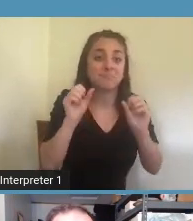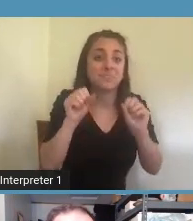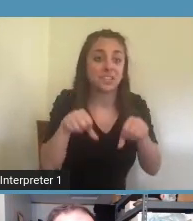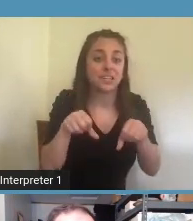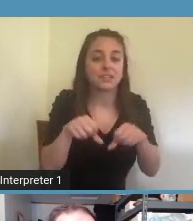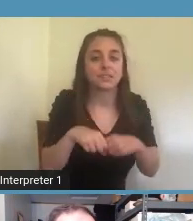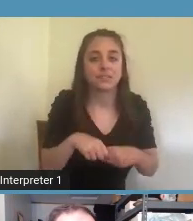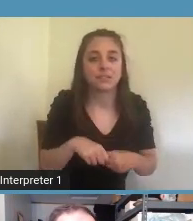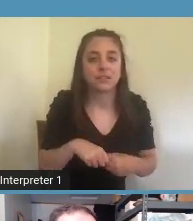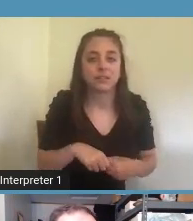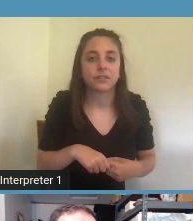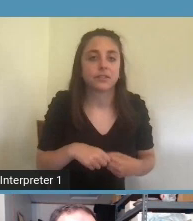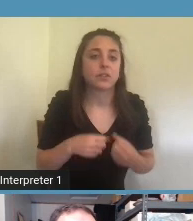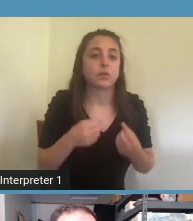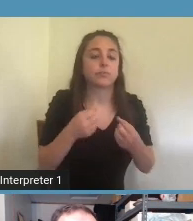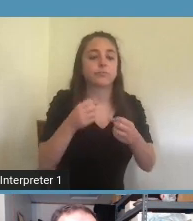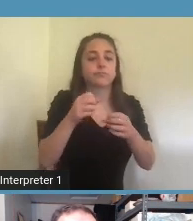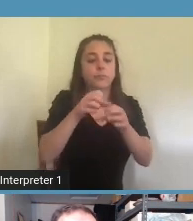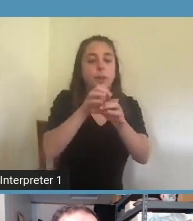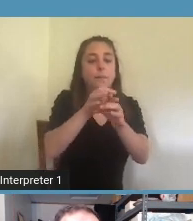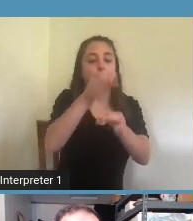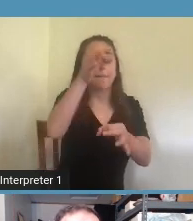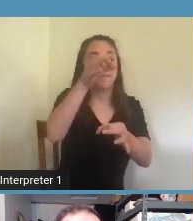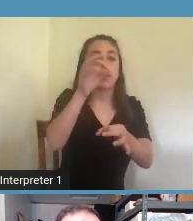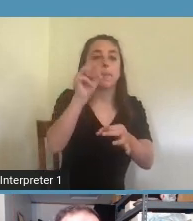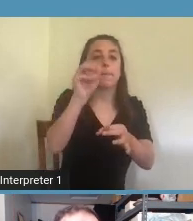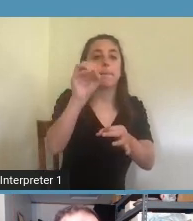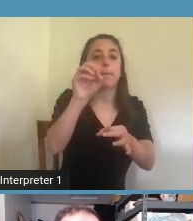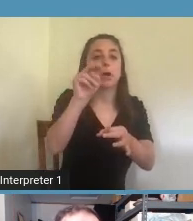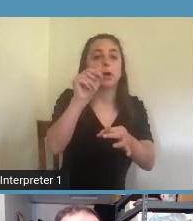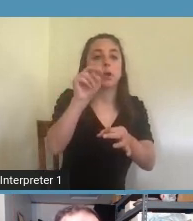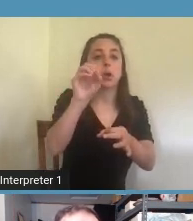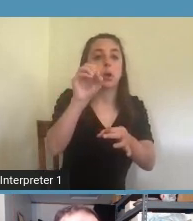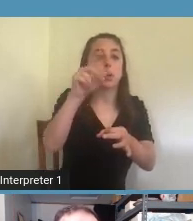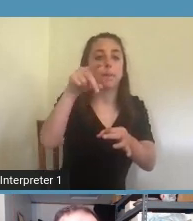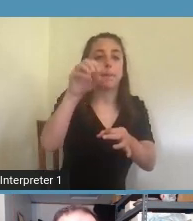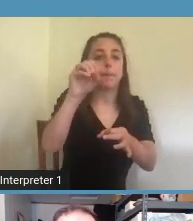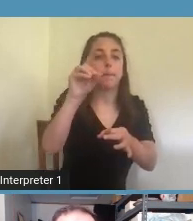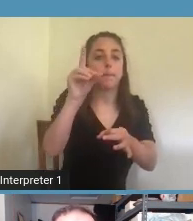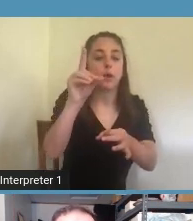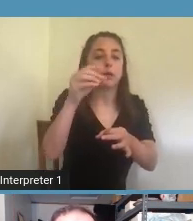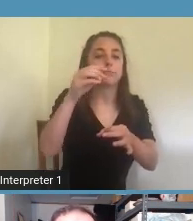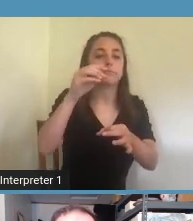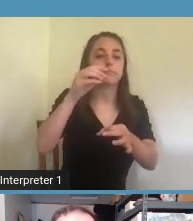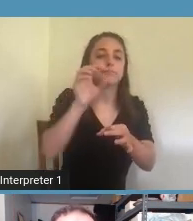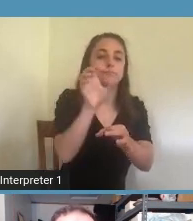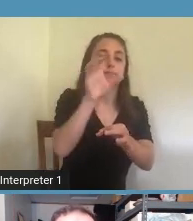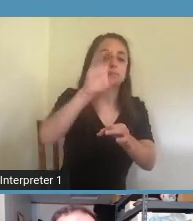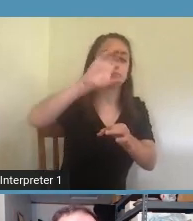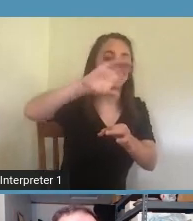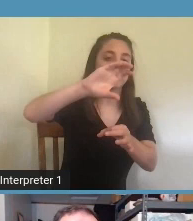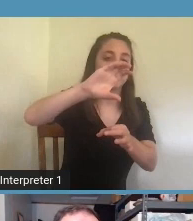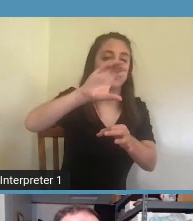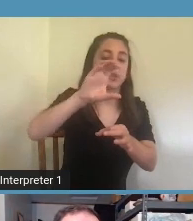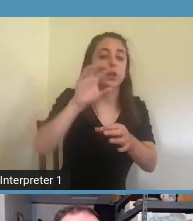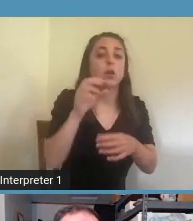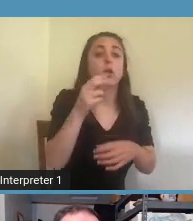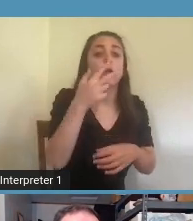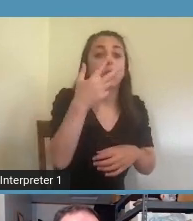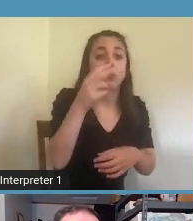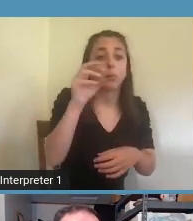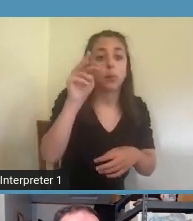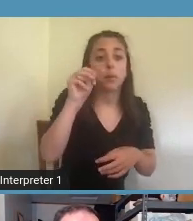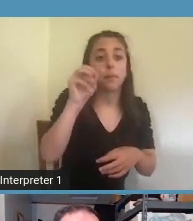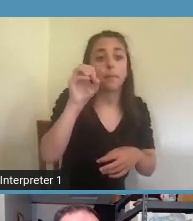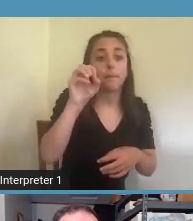on the top of a monopod and walk around, kind of like an extended selfie stick, but it has 3 motors